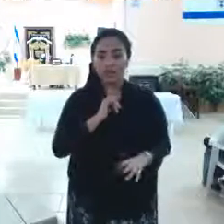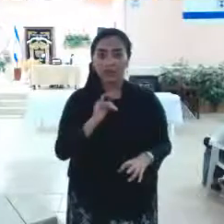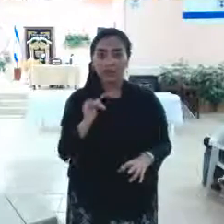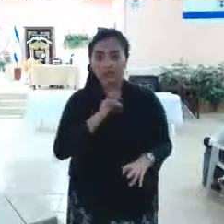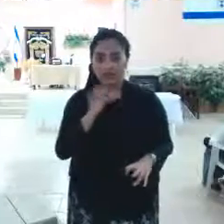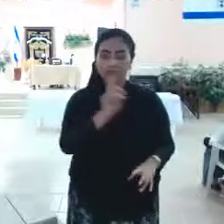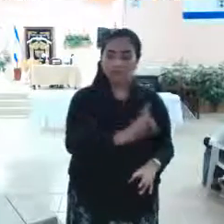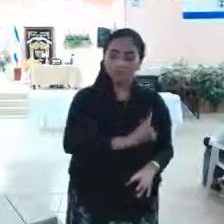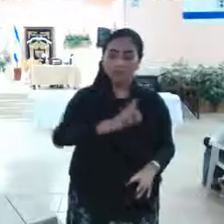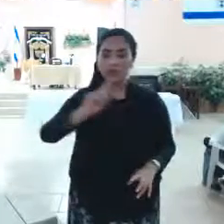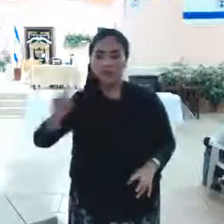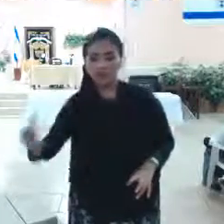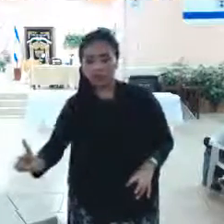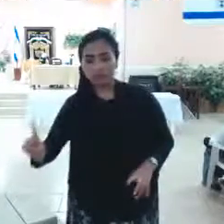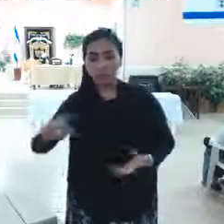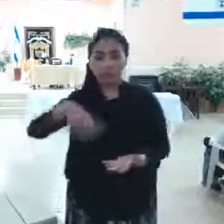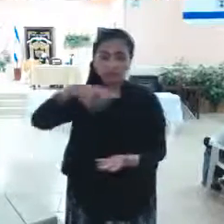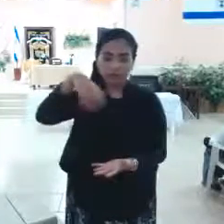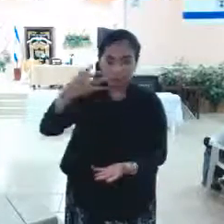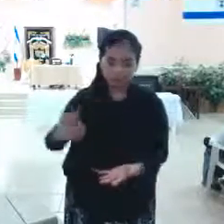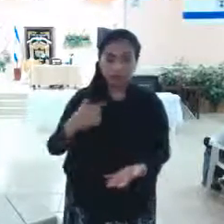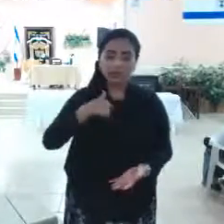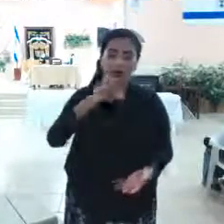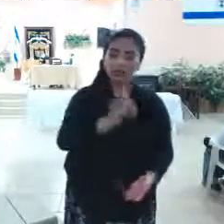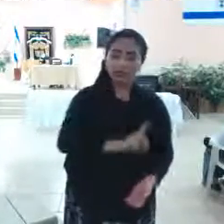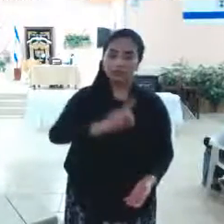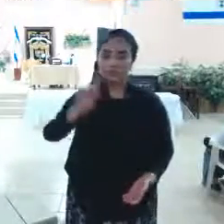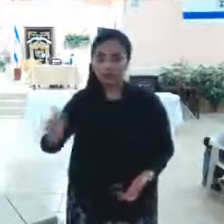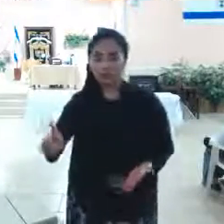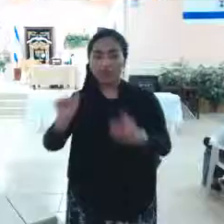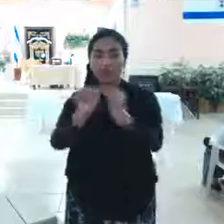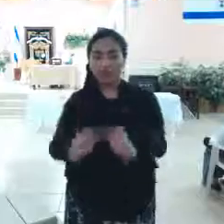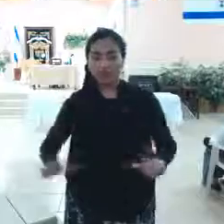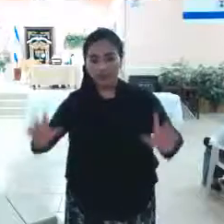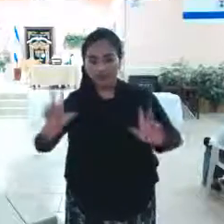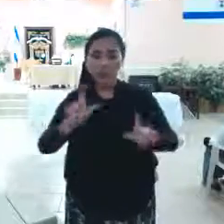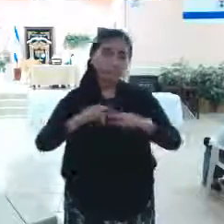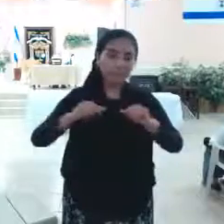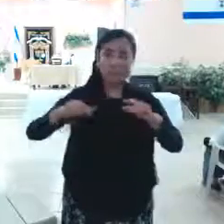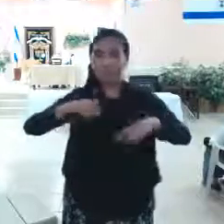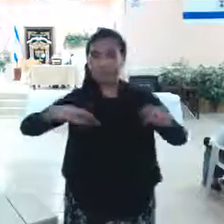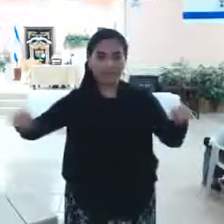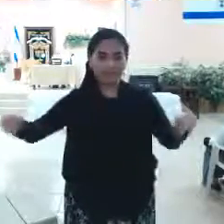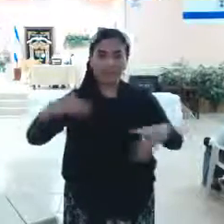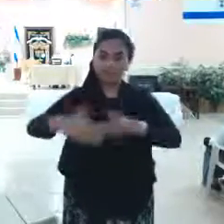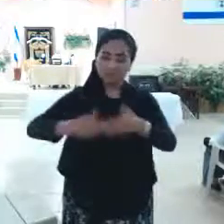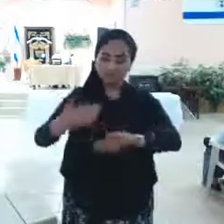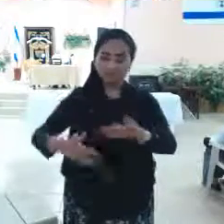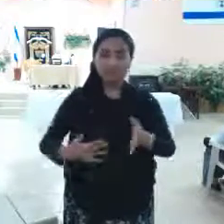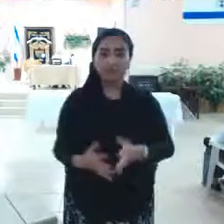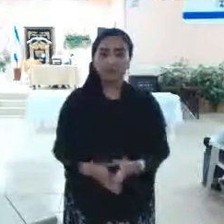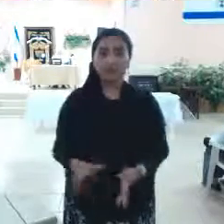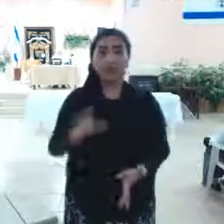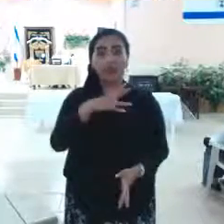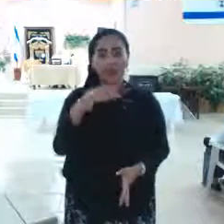then I came here to the incense. I went there to the menorah, etc., etc.